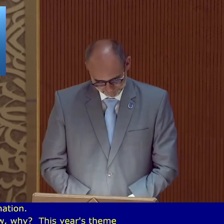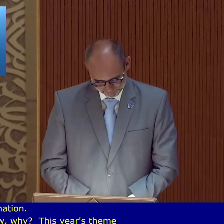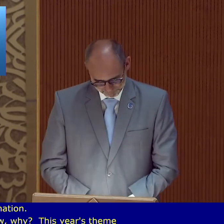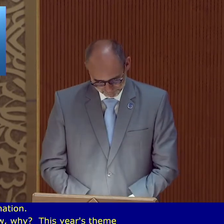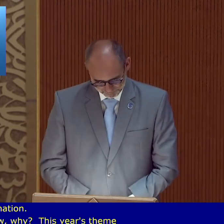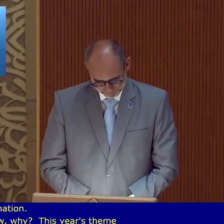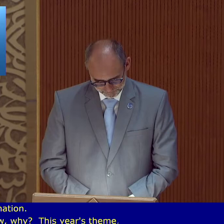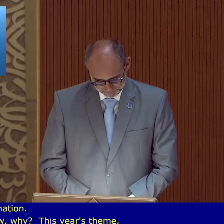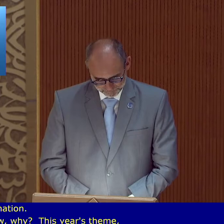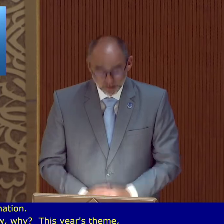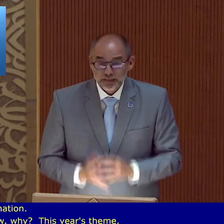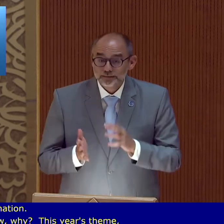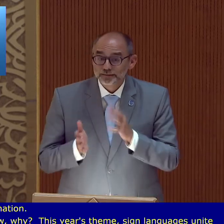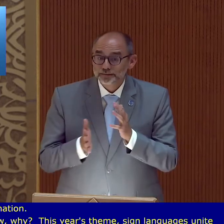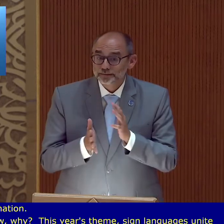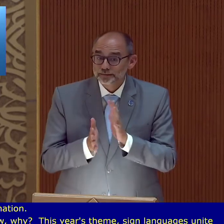why.